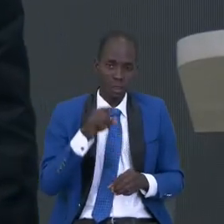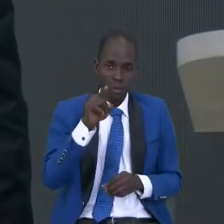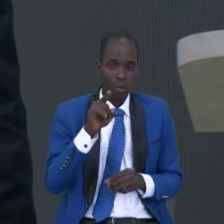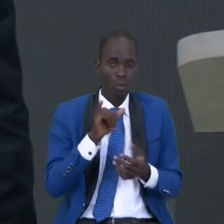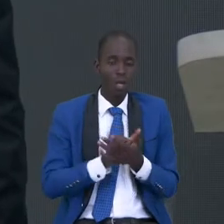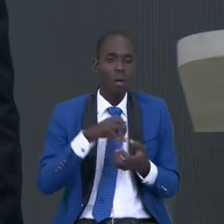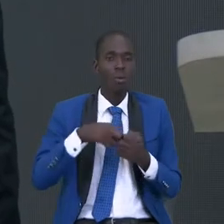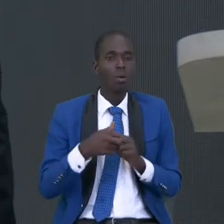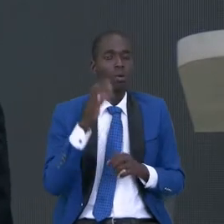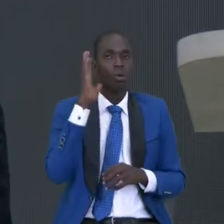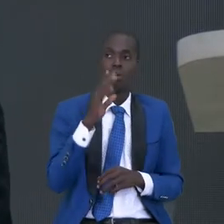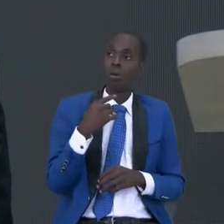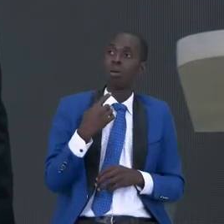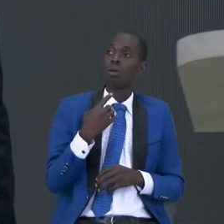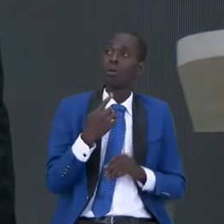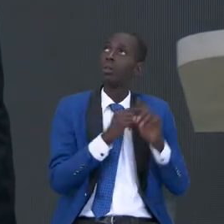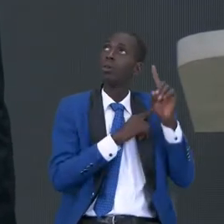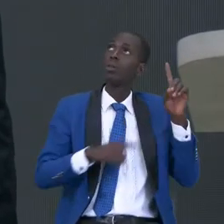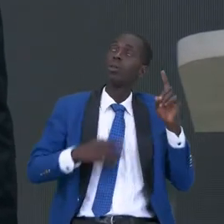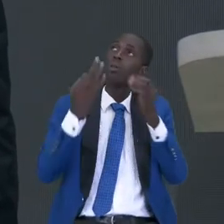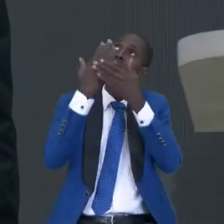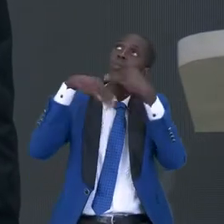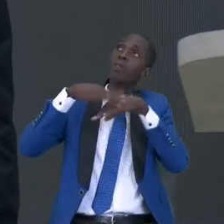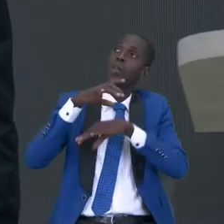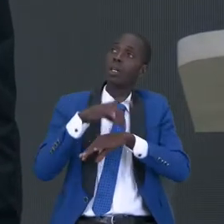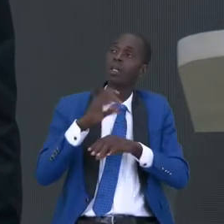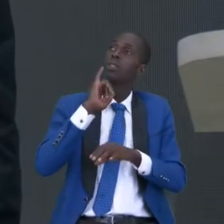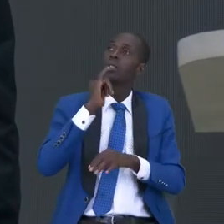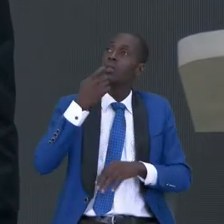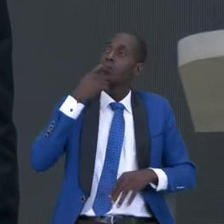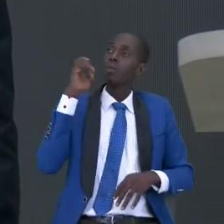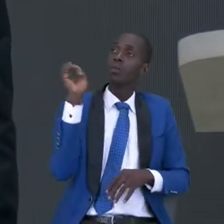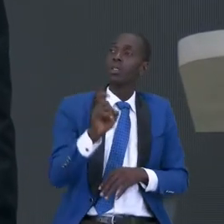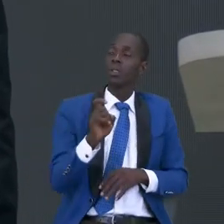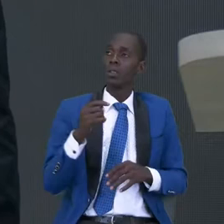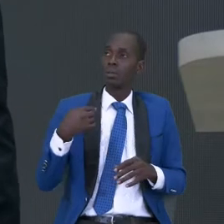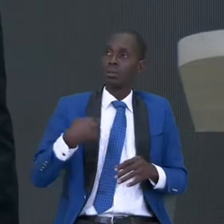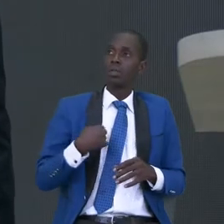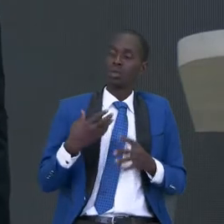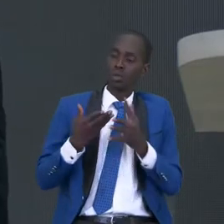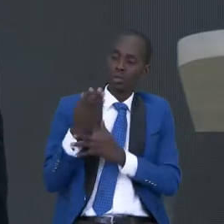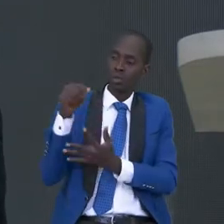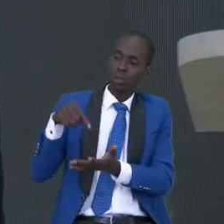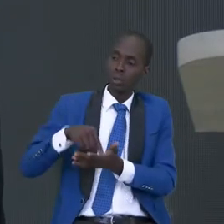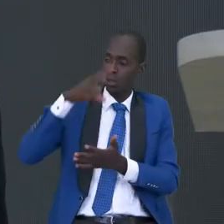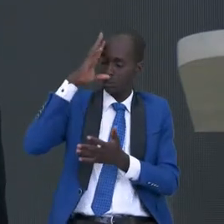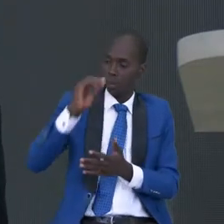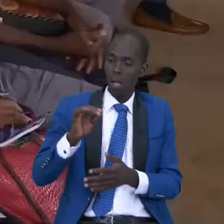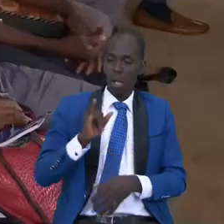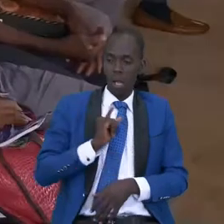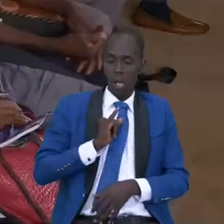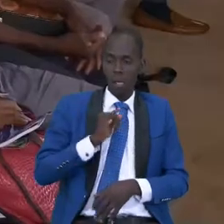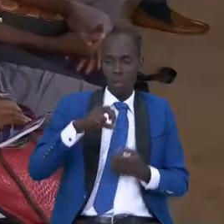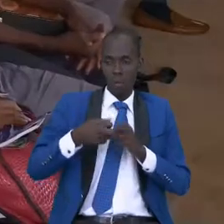will say, the Lord of heaven and earth is talking through that man, through that woman. I must go.